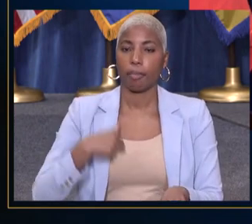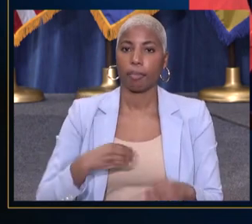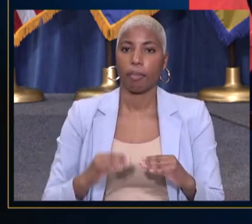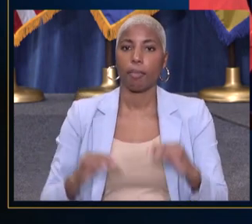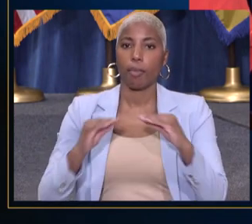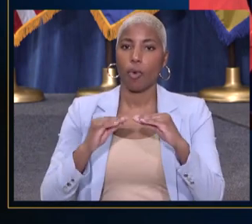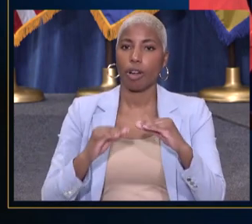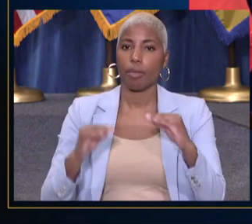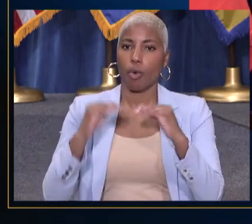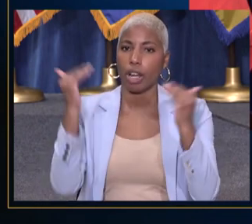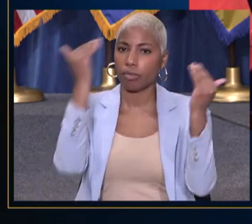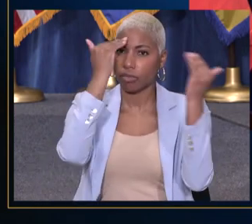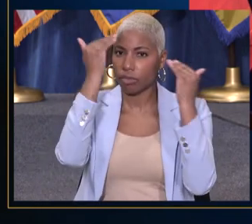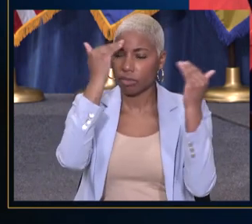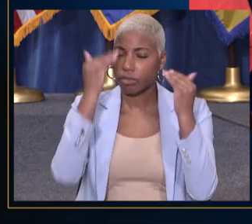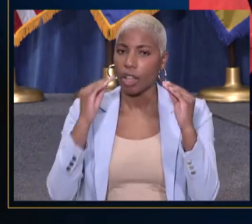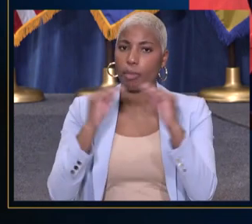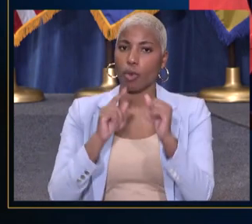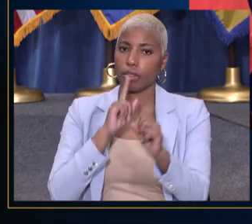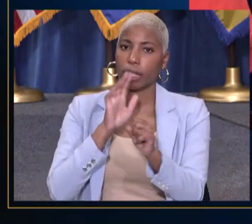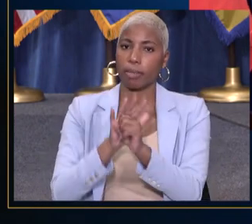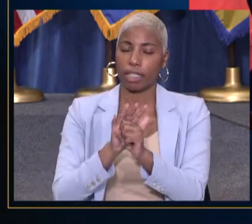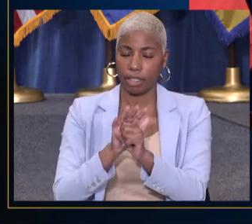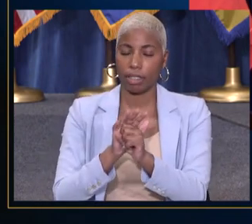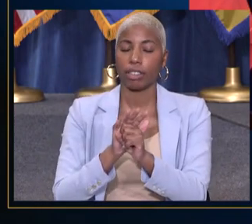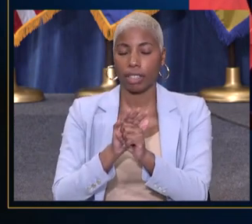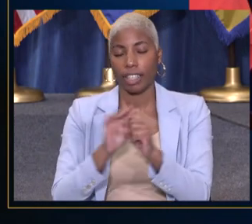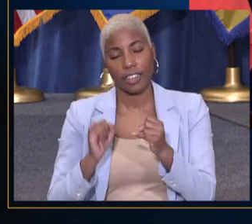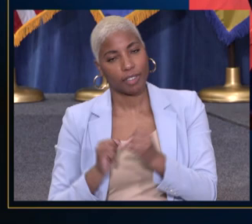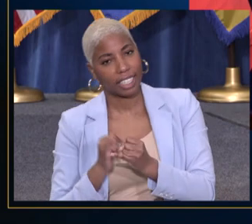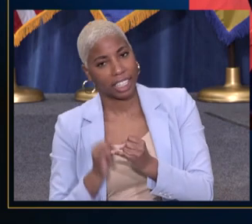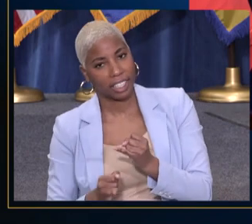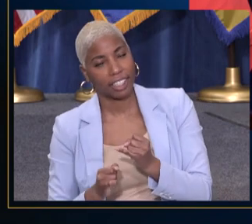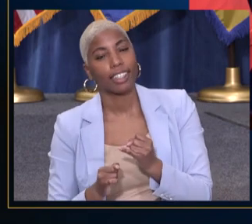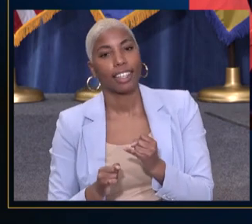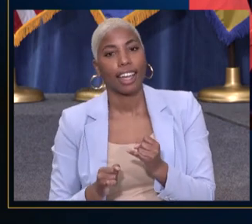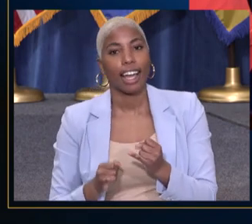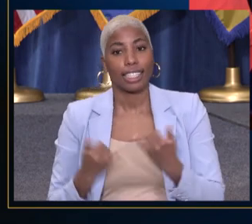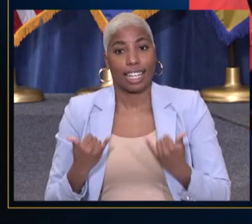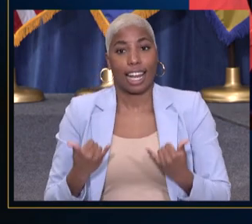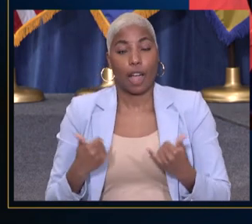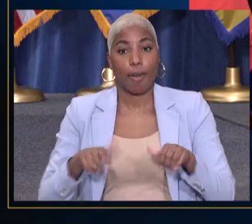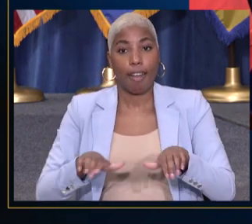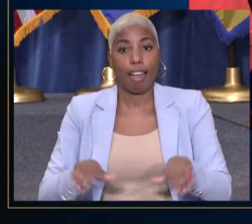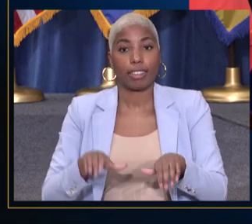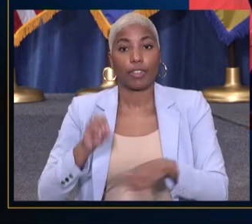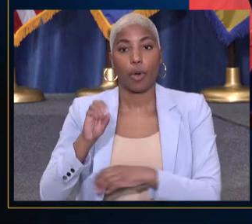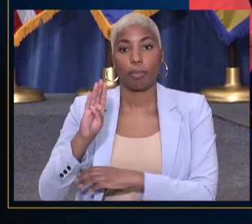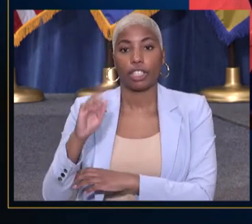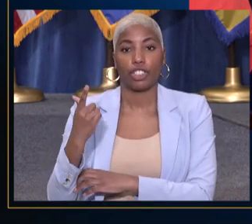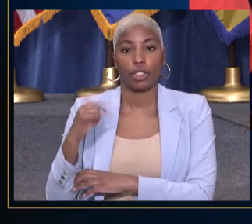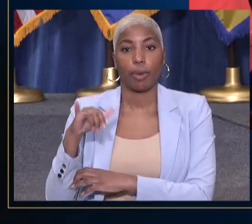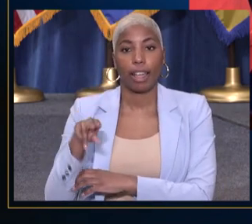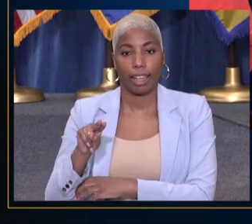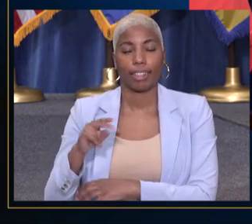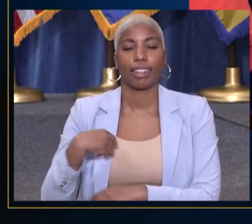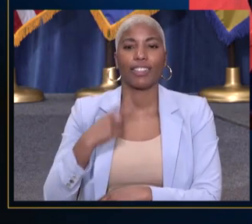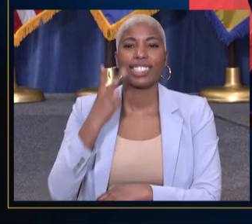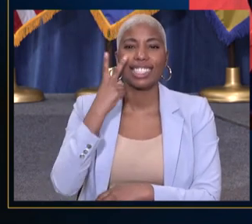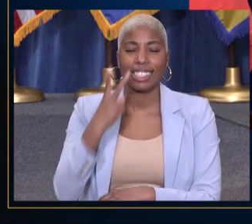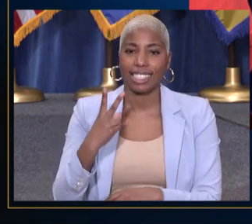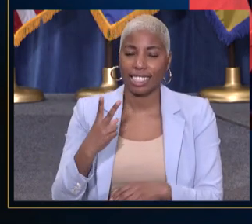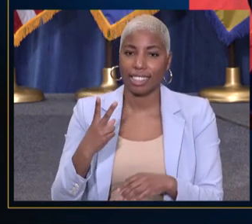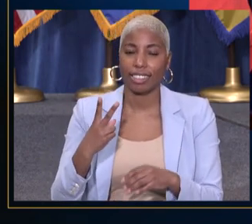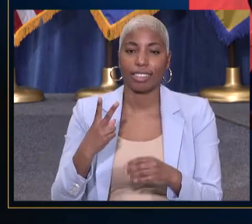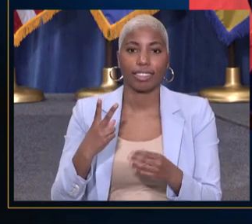committed. And I think finally, I think as a practicing OBGYN, I've seen a dramatic